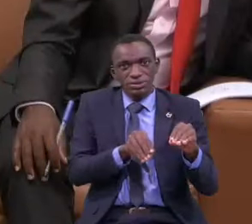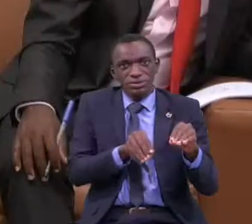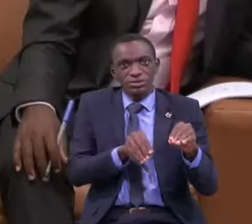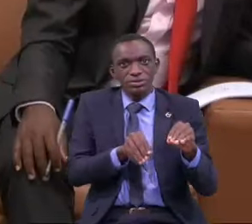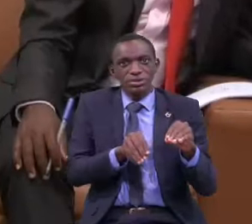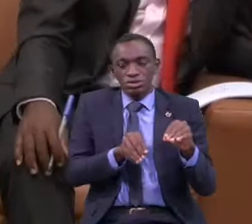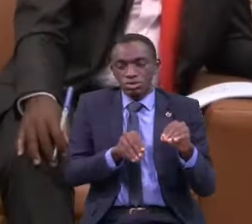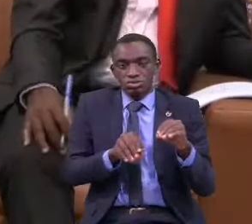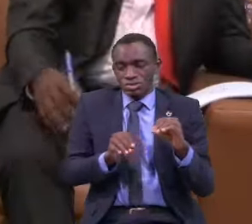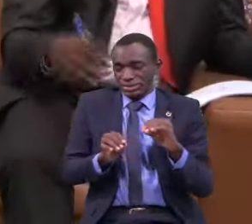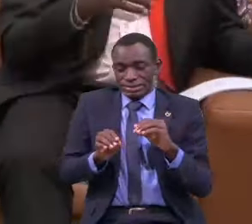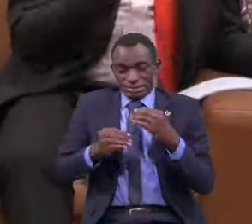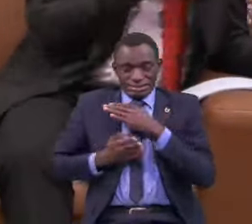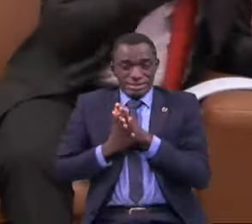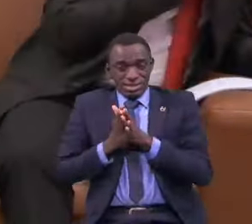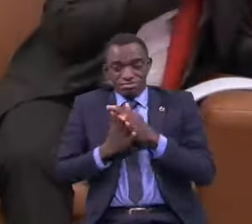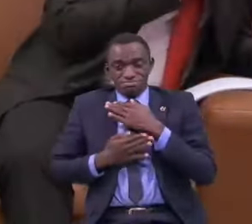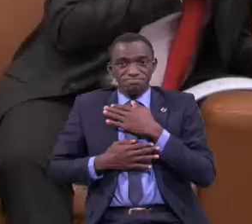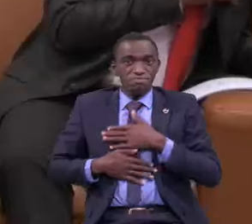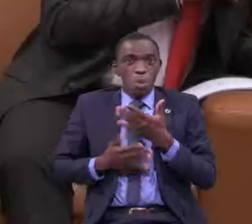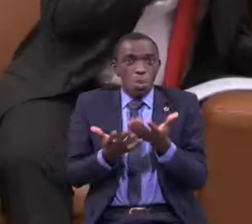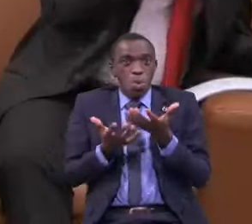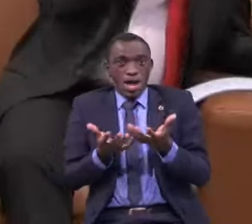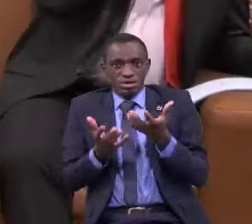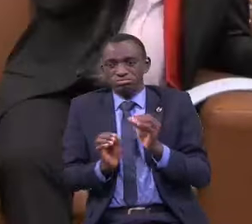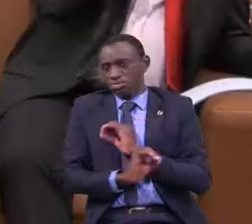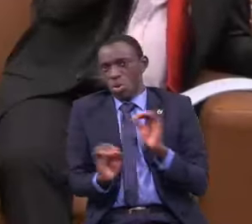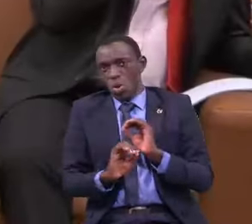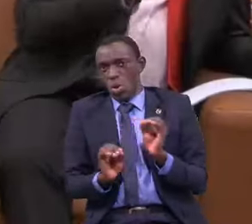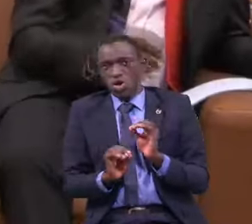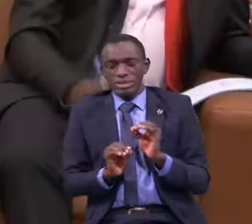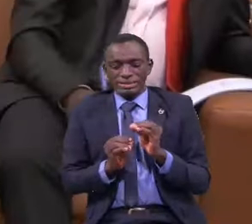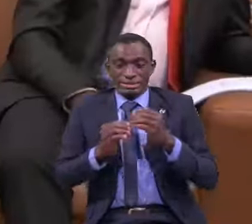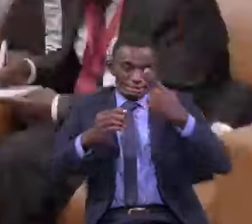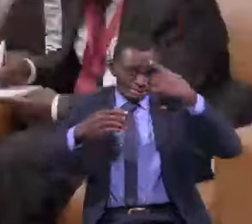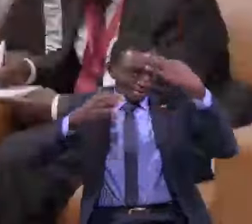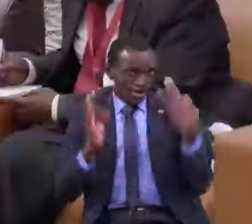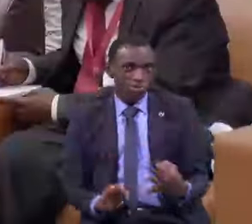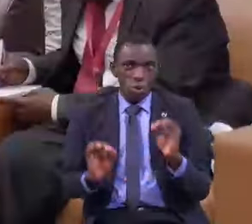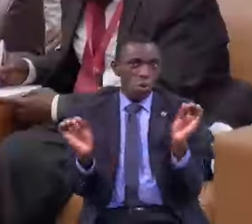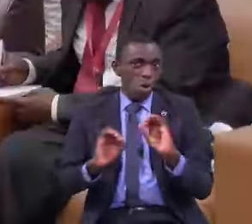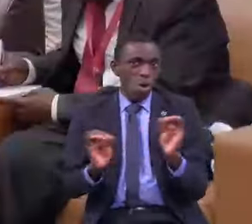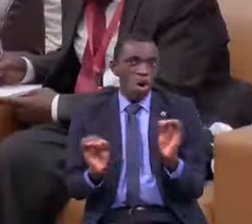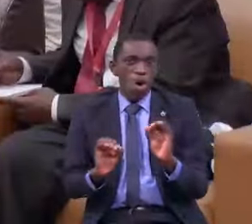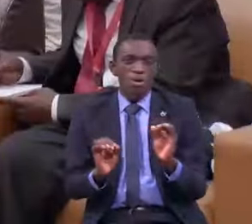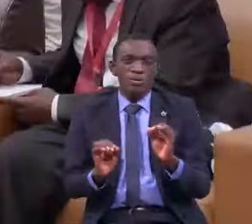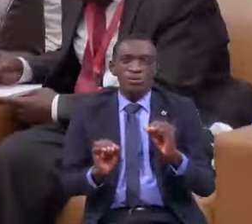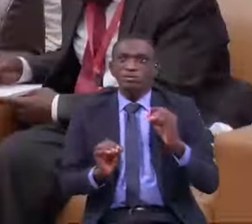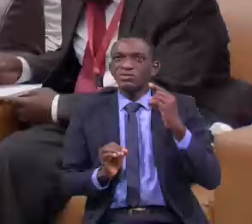no desire. There is no determination. There is no